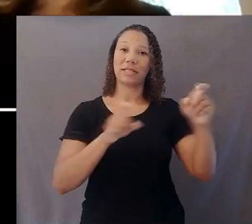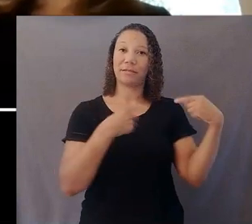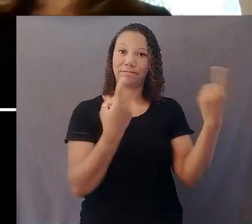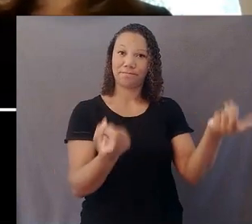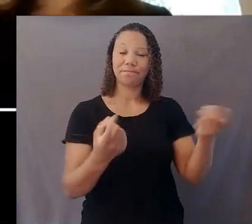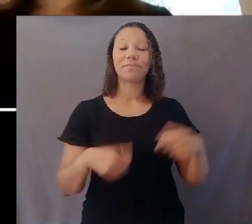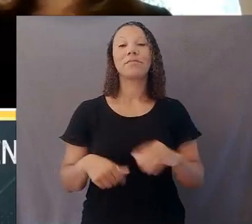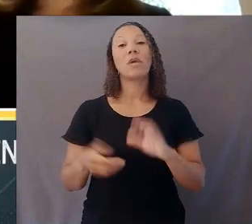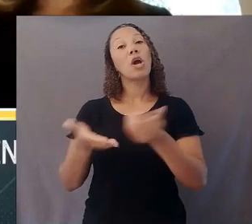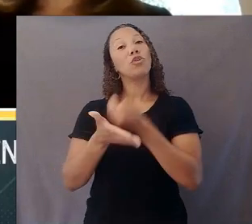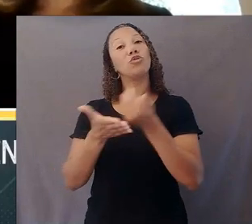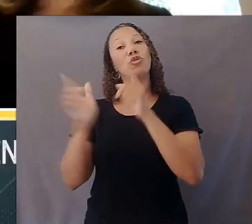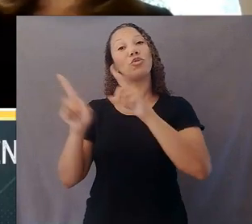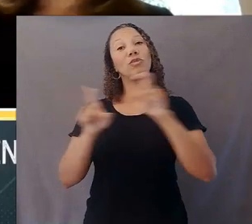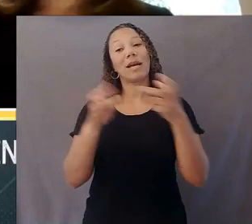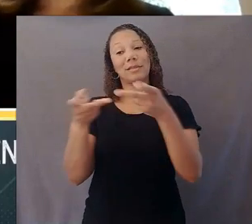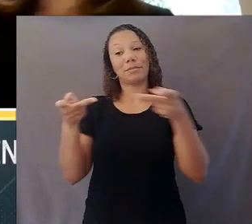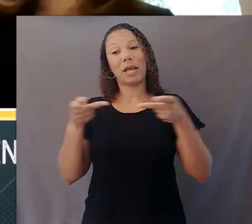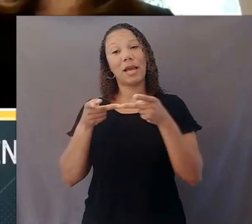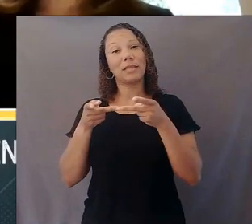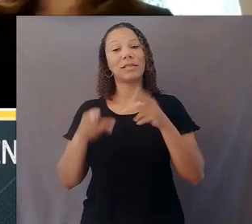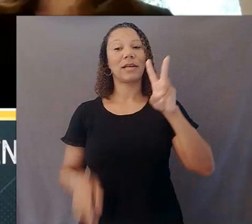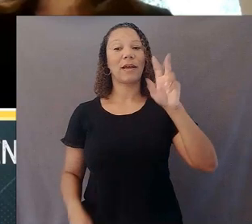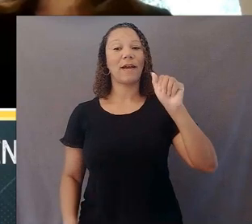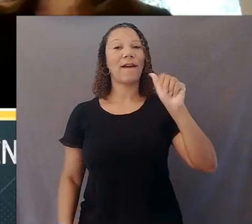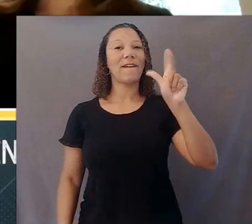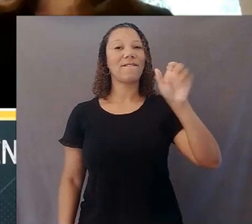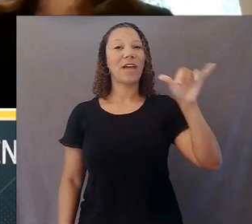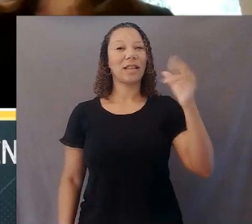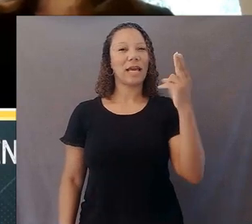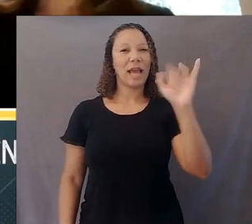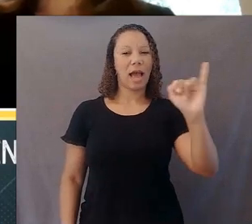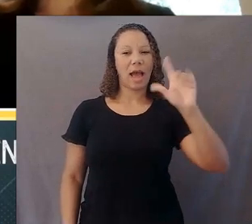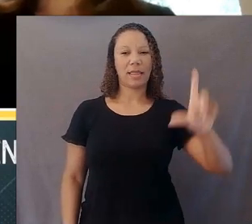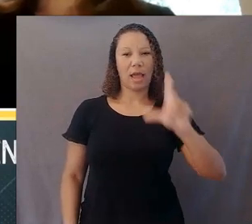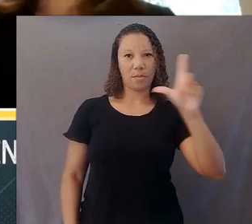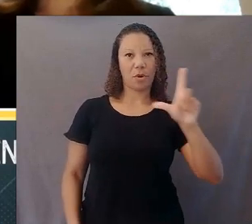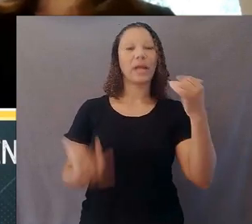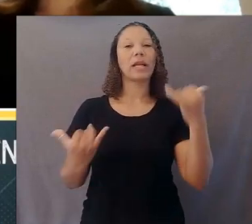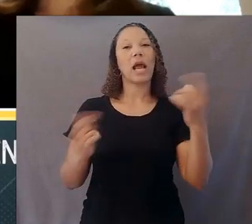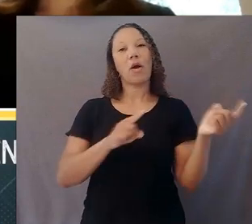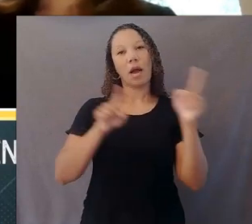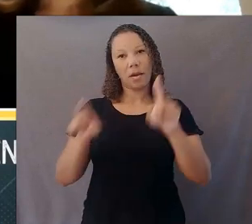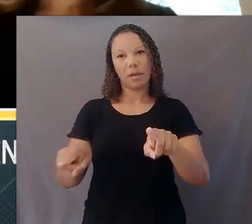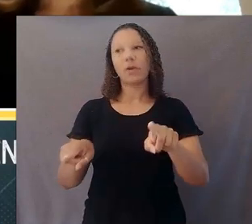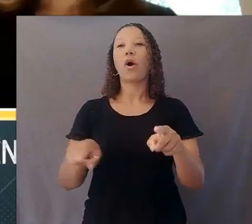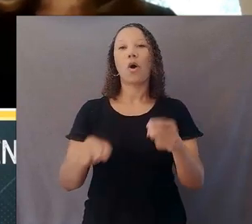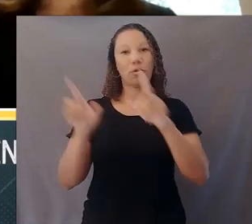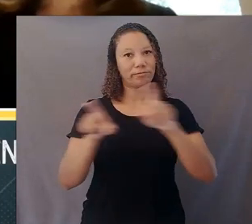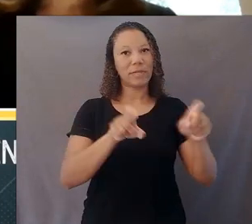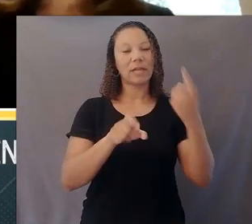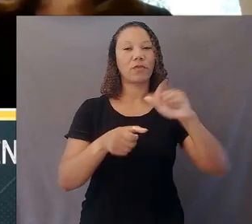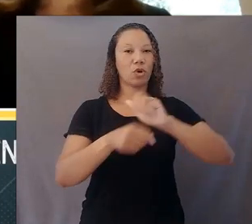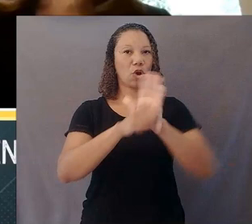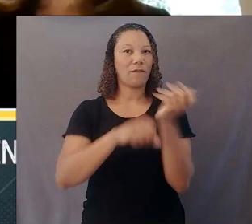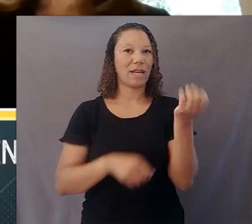High Public Library is now a testing site located within the Elk Grove Unified School District boundaries. And people